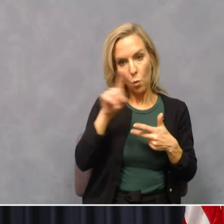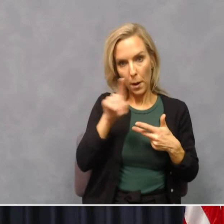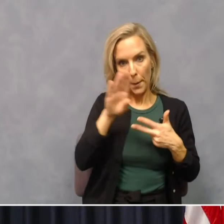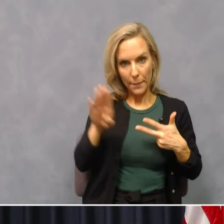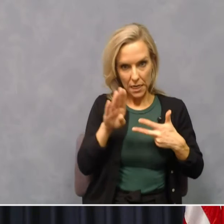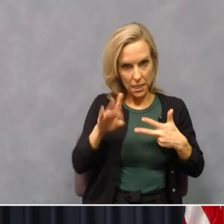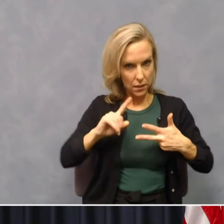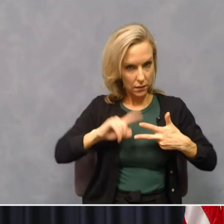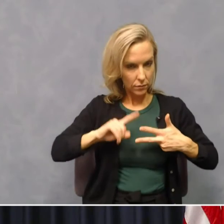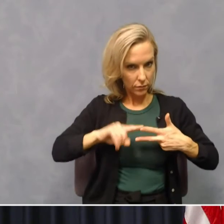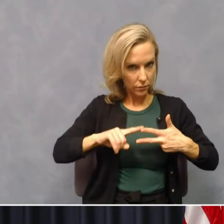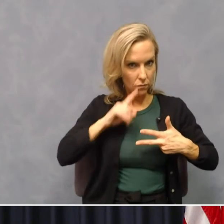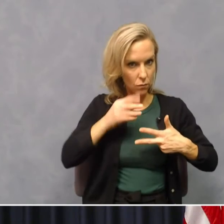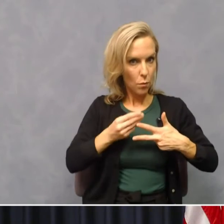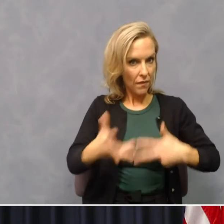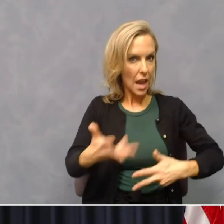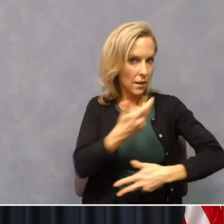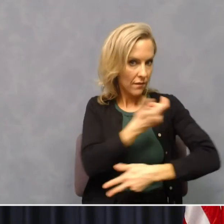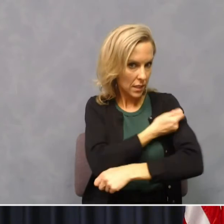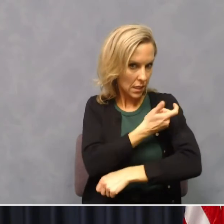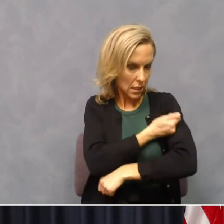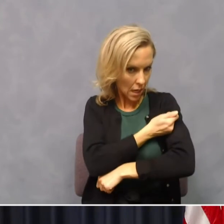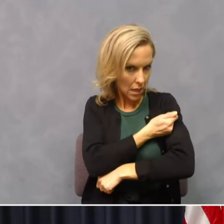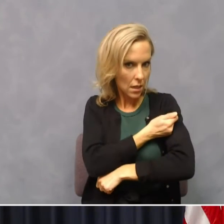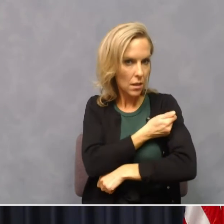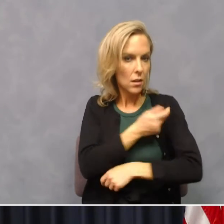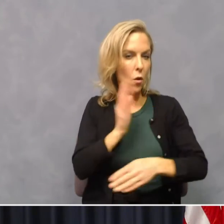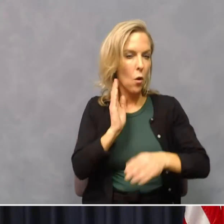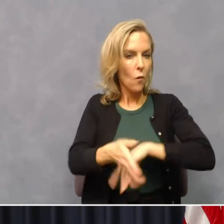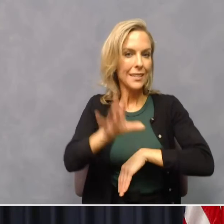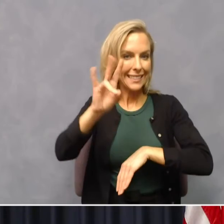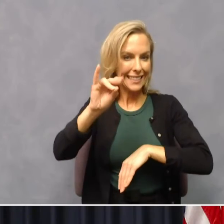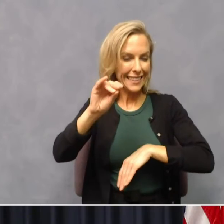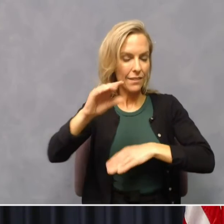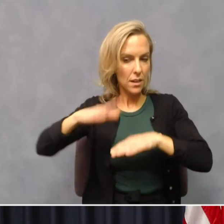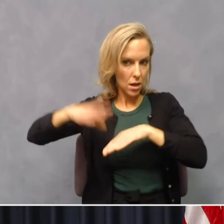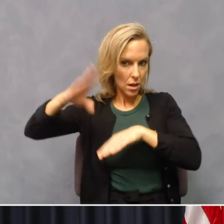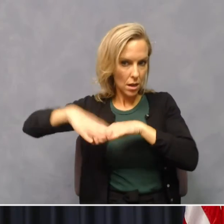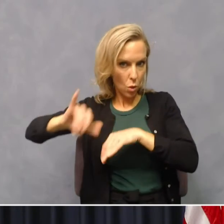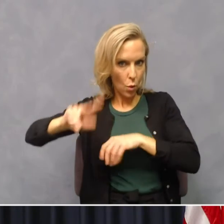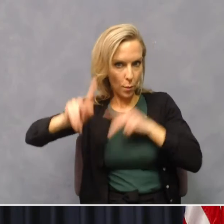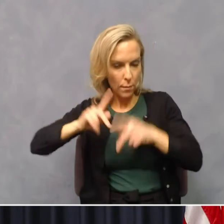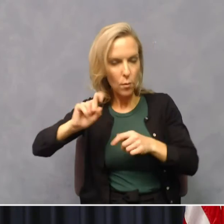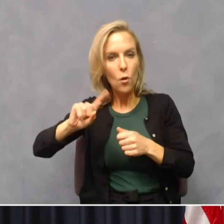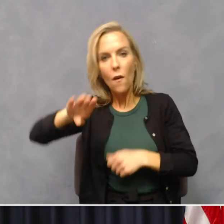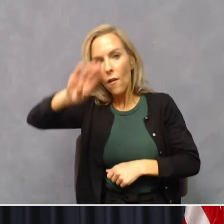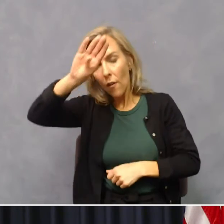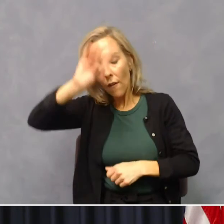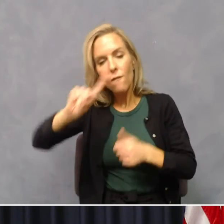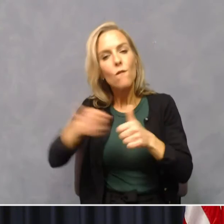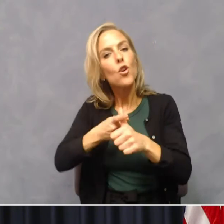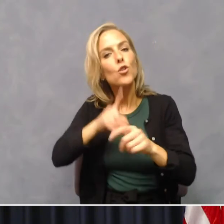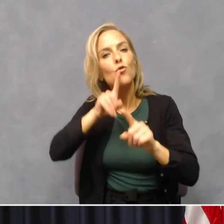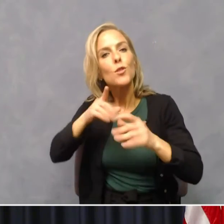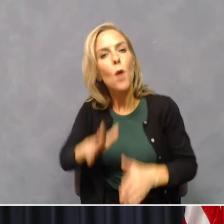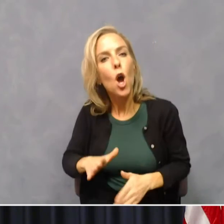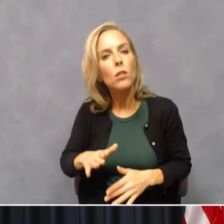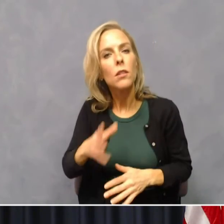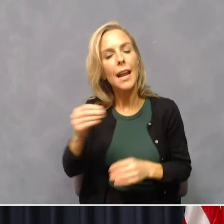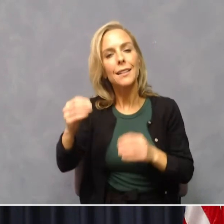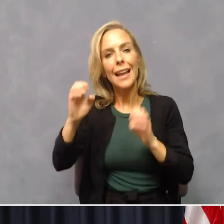providing vaccines to those over 70, first responders and educators, will